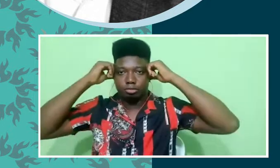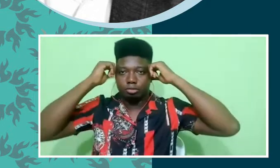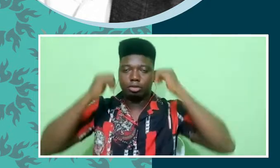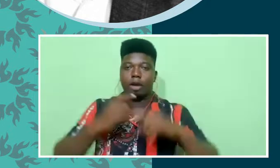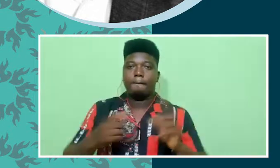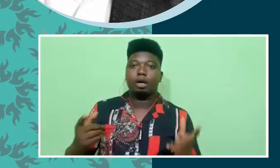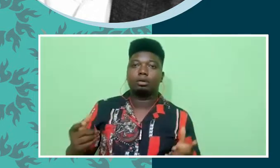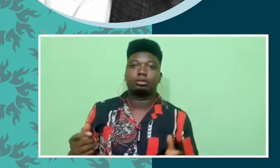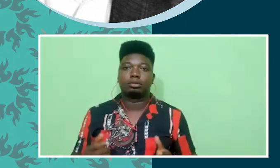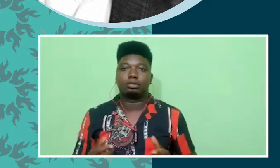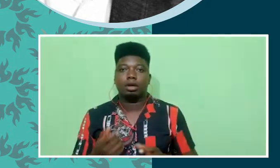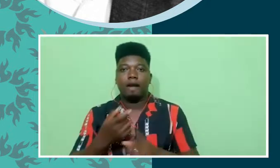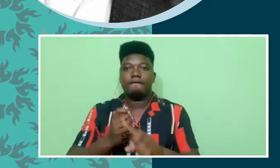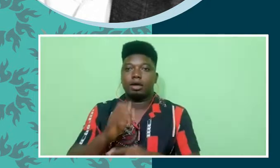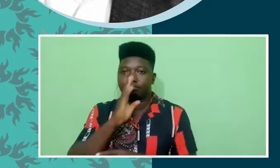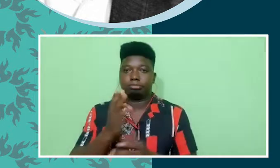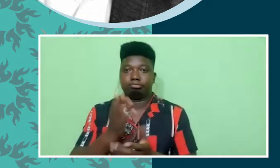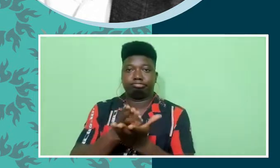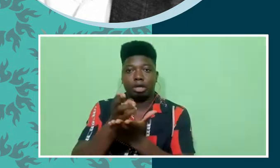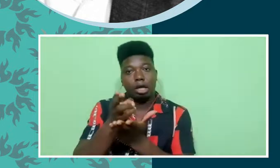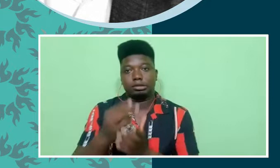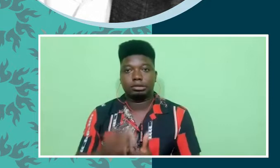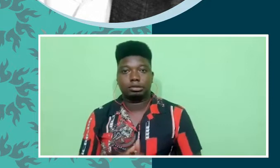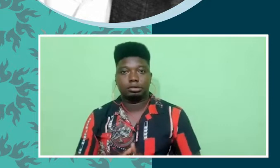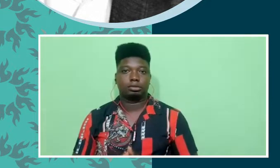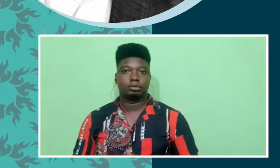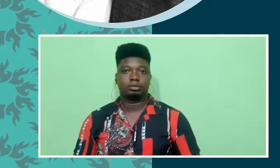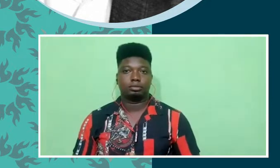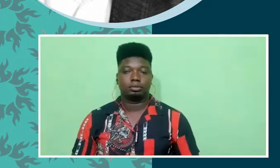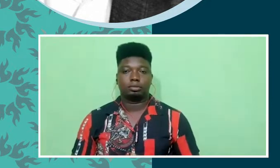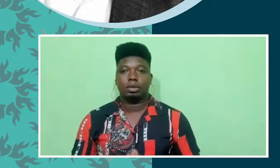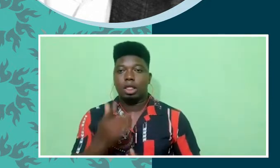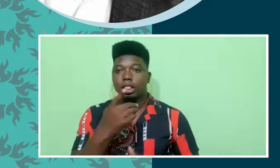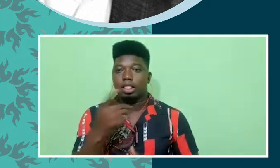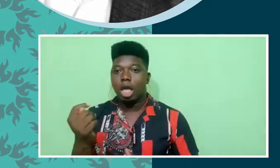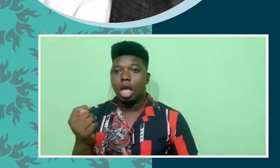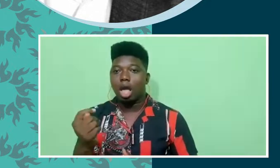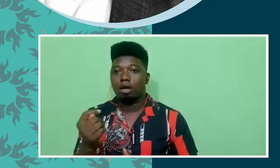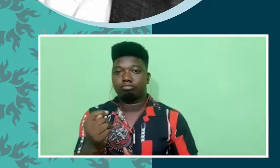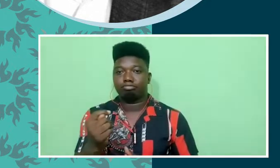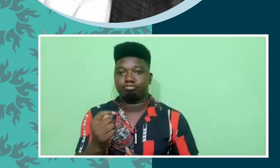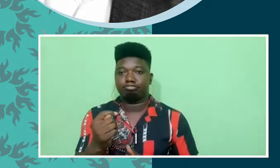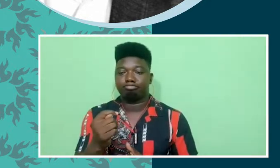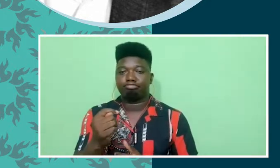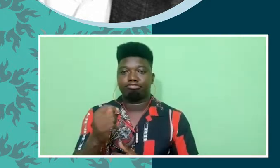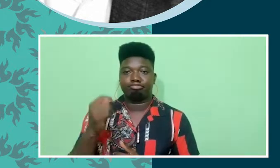being very honest, the silver lining of COVID was that our